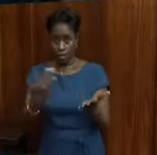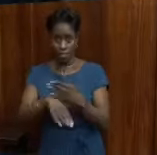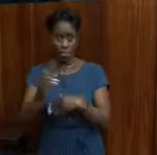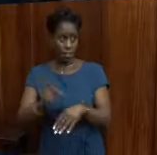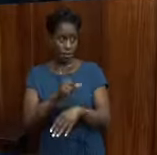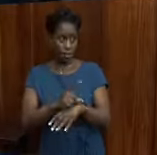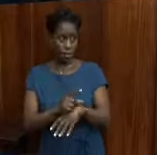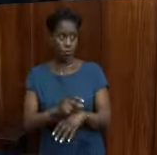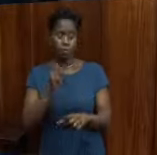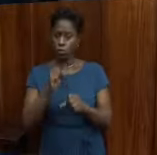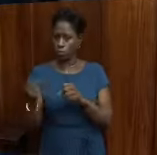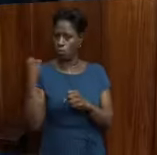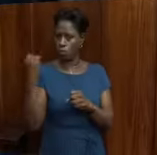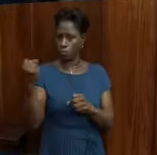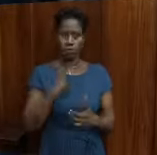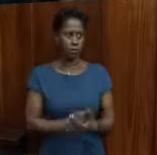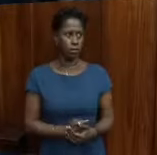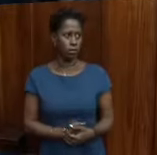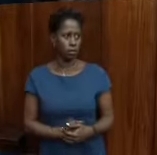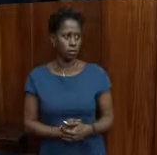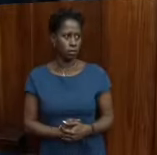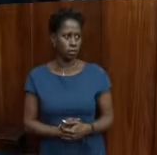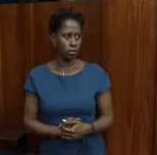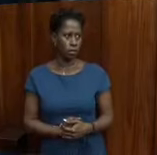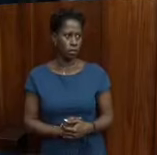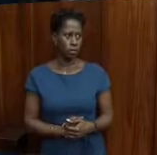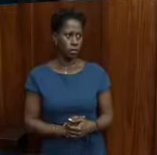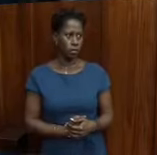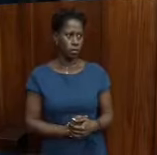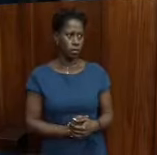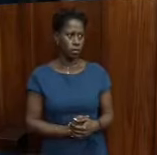Sports will target the most